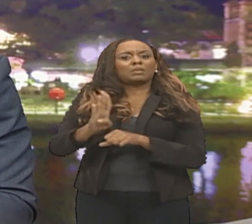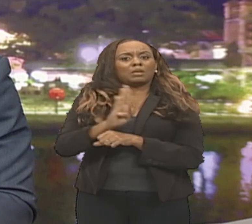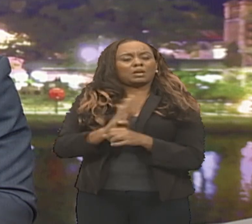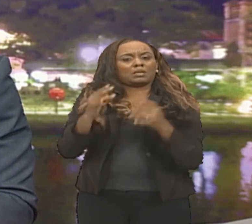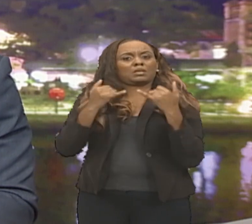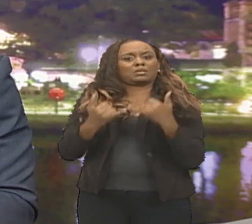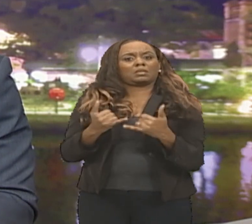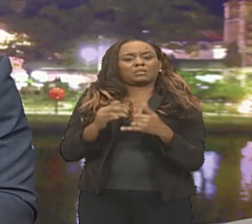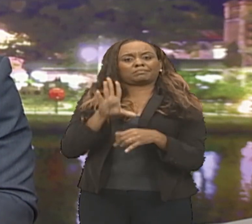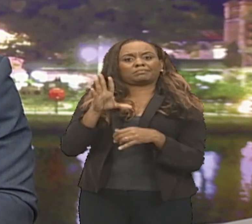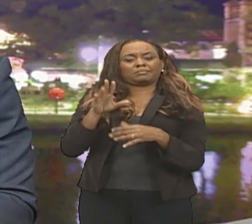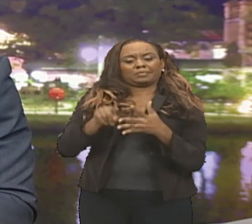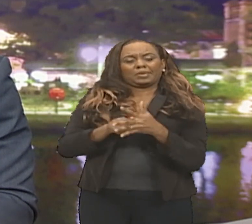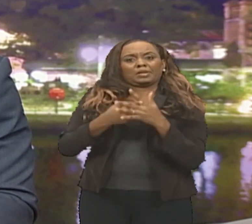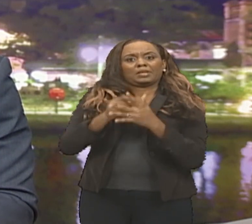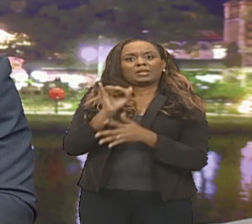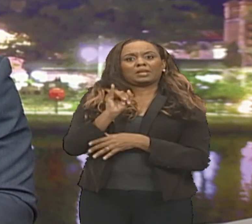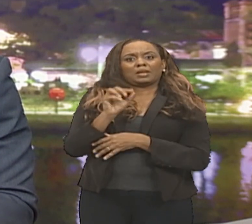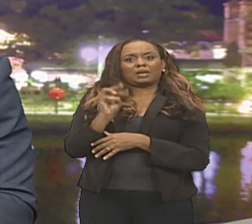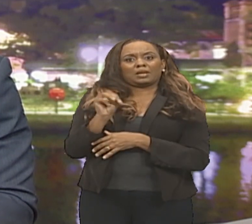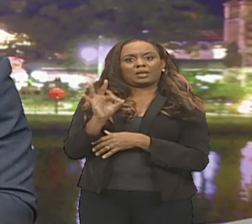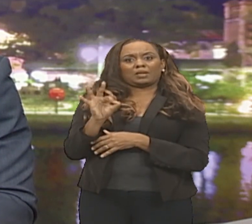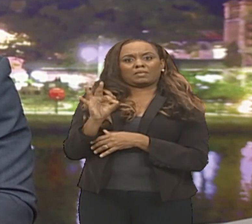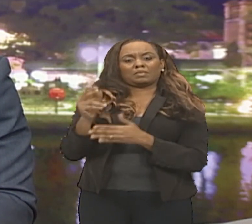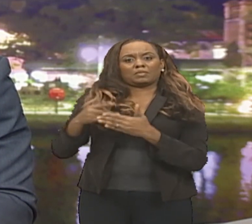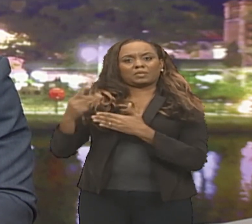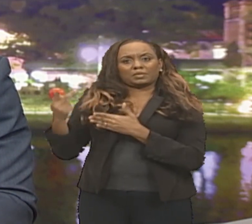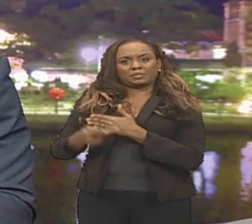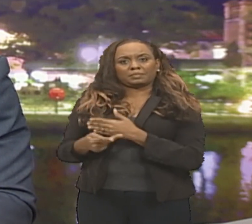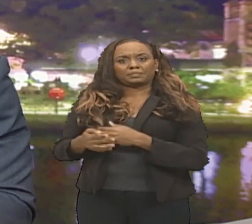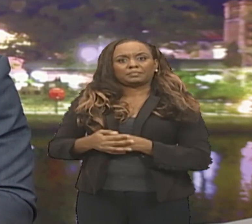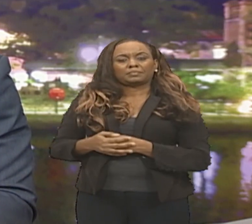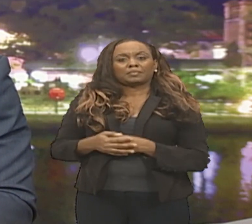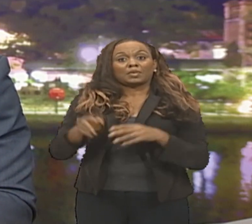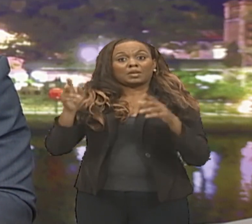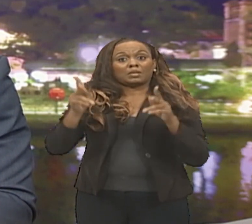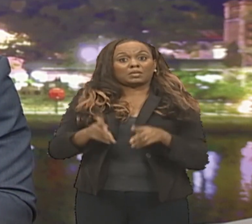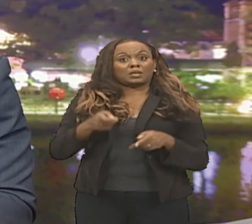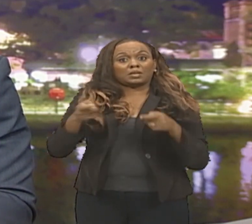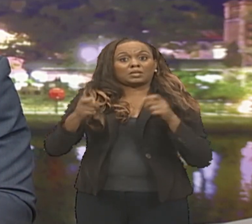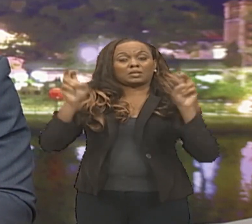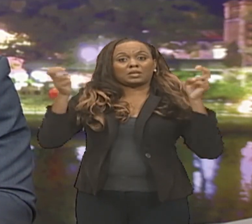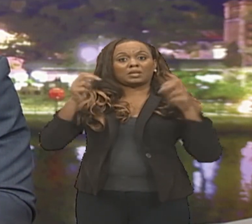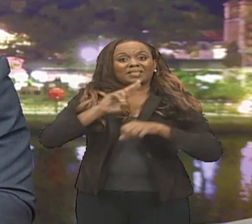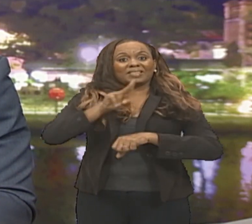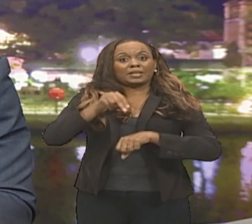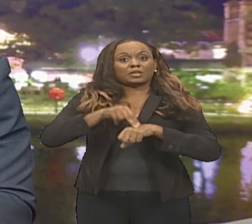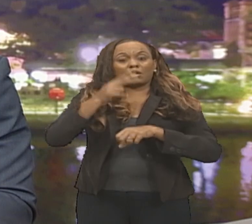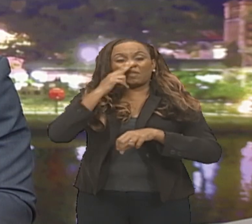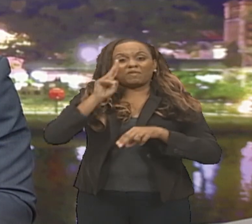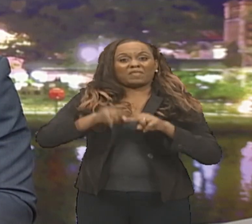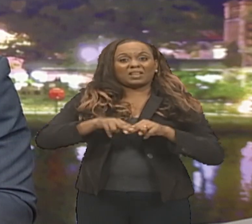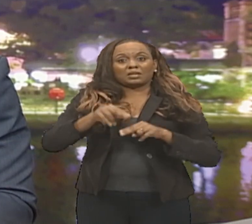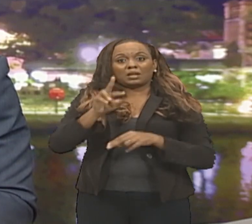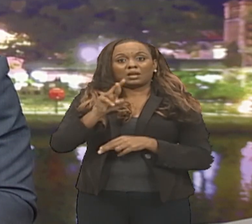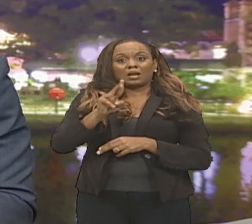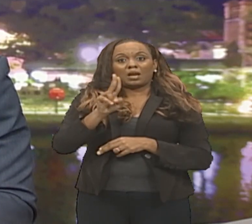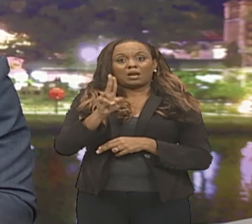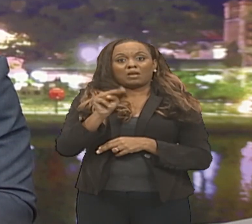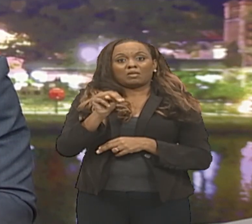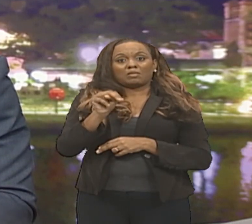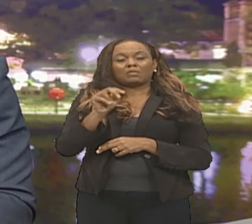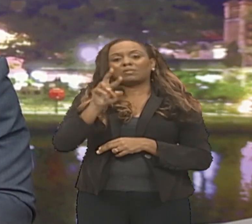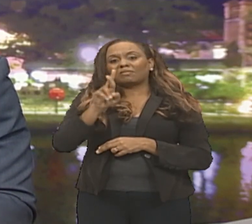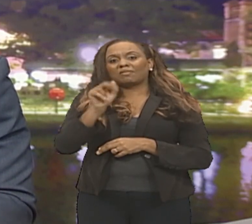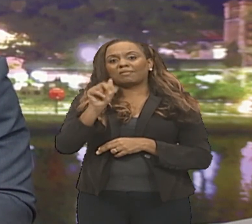IMF program. In fact, founder of the Nature Fund Ranch, Corey Lane, suggests the program's name should be changed to BSERT. That is